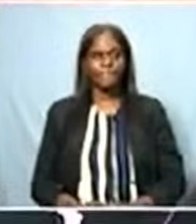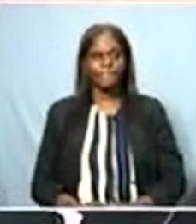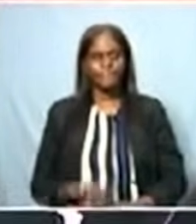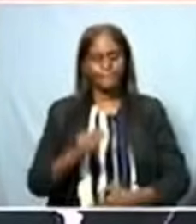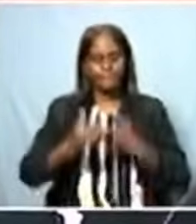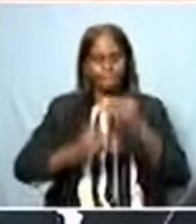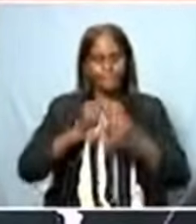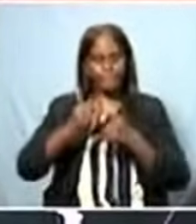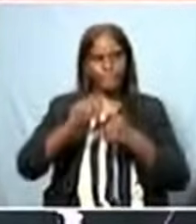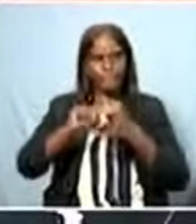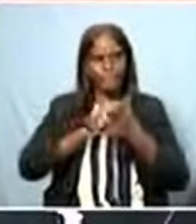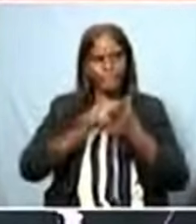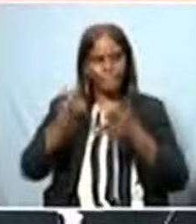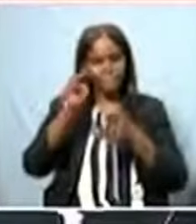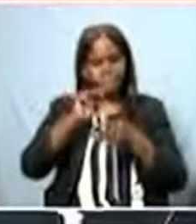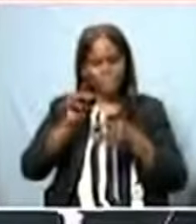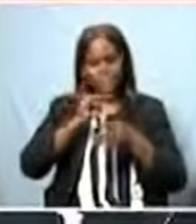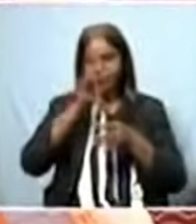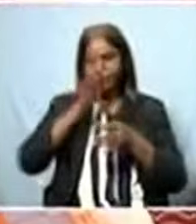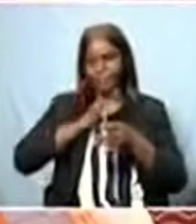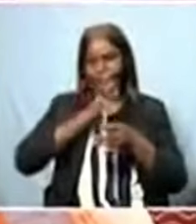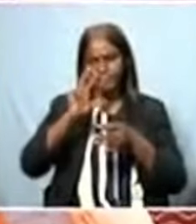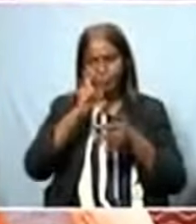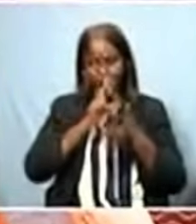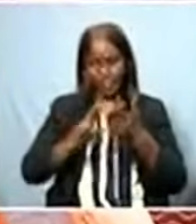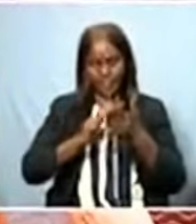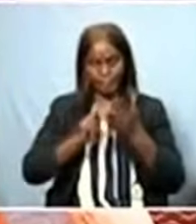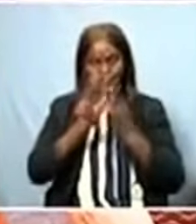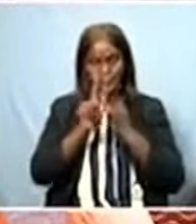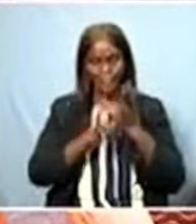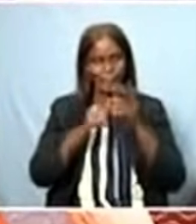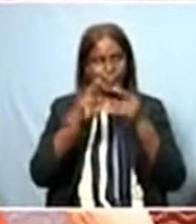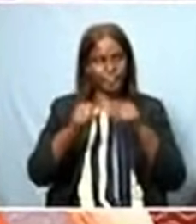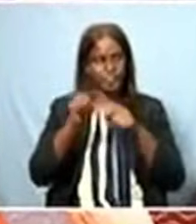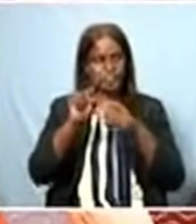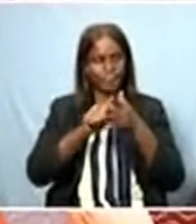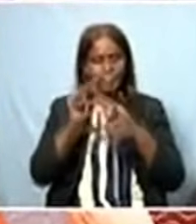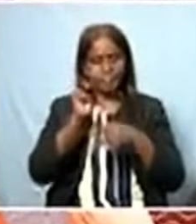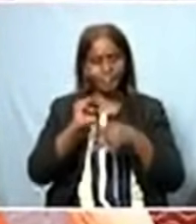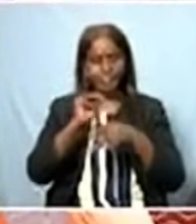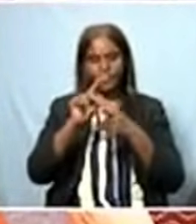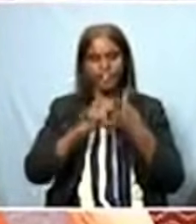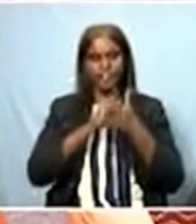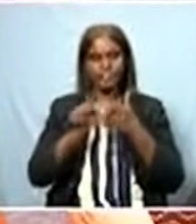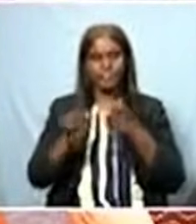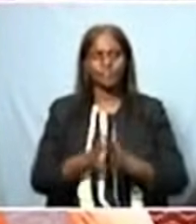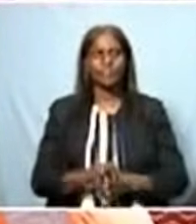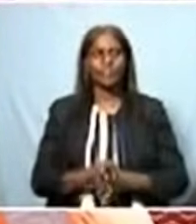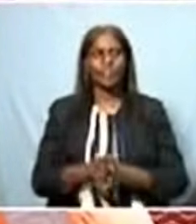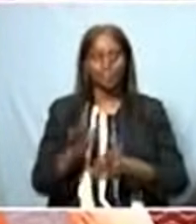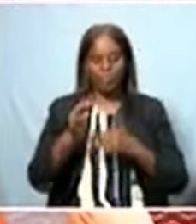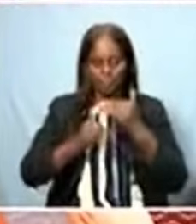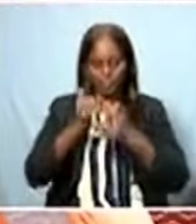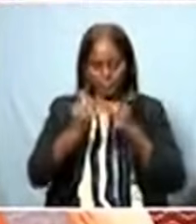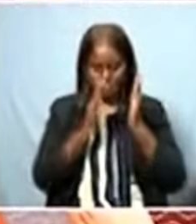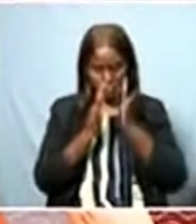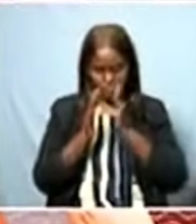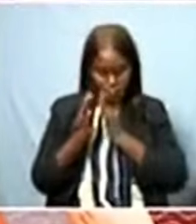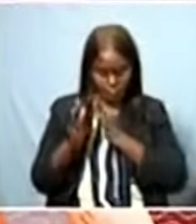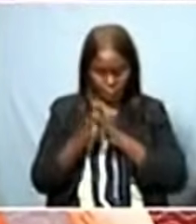Next Monday, Madam Speaker. Third reading of the bill to be taken on Monday next week. Next